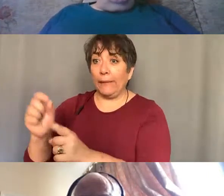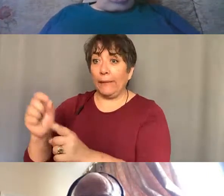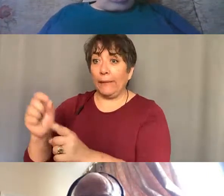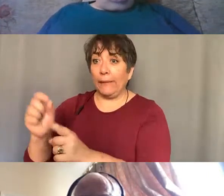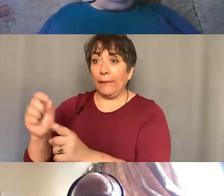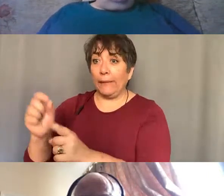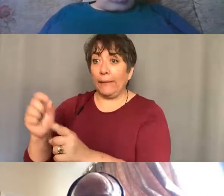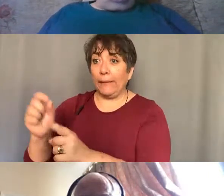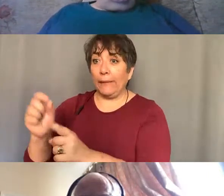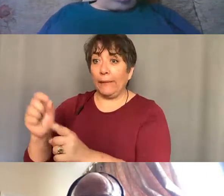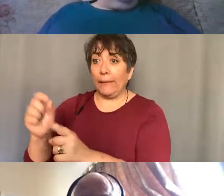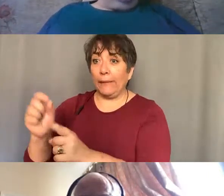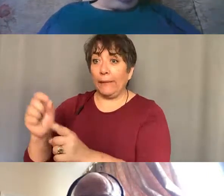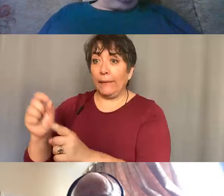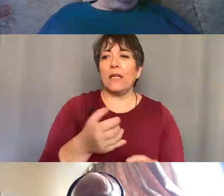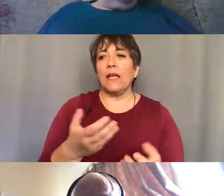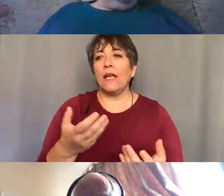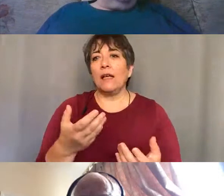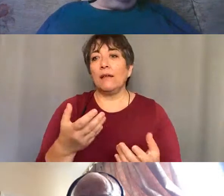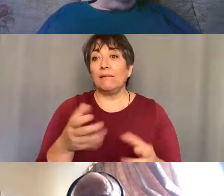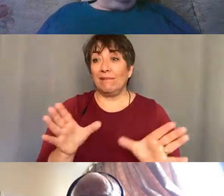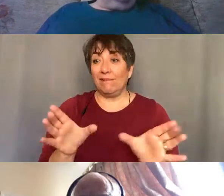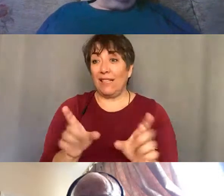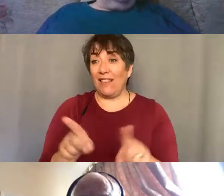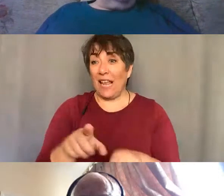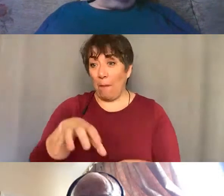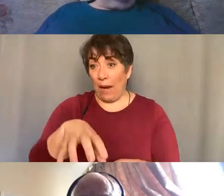not a dispensing patient, which are very restricted.